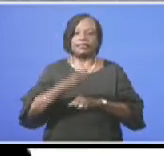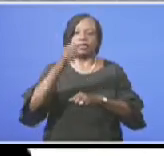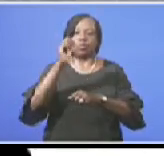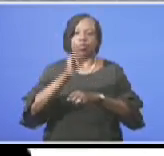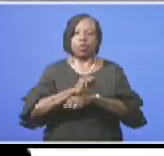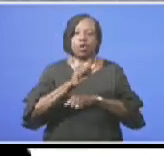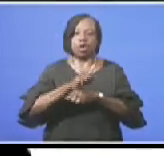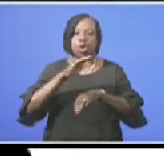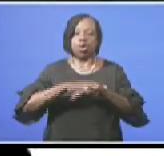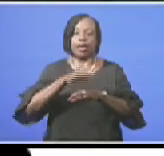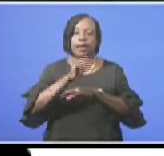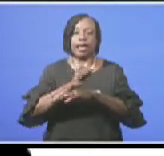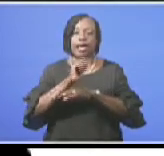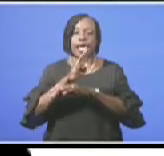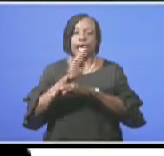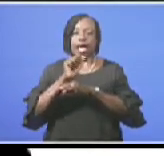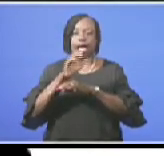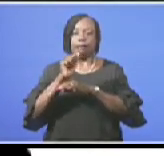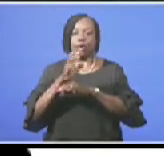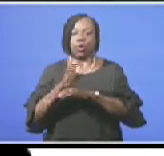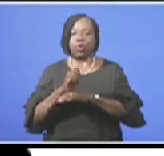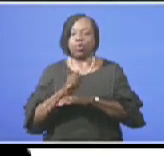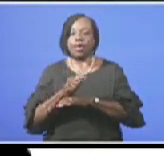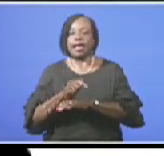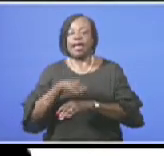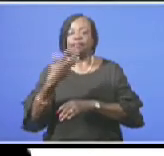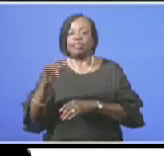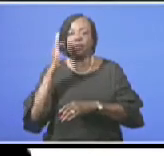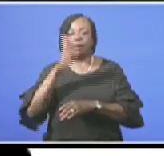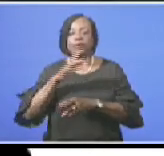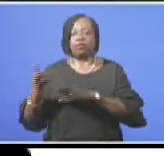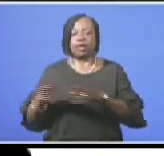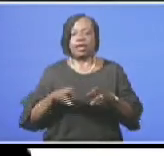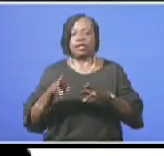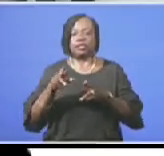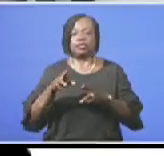says that with that Cabinet approval, they will be ready to operate within 24 months.